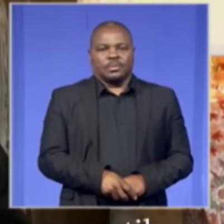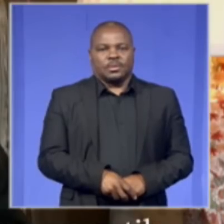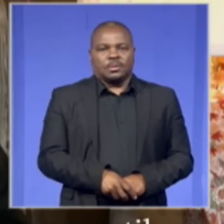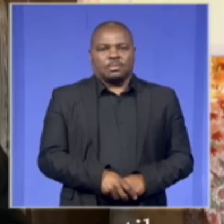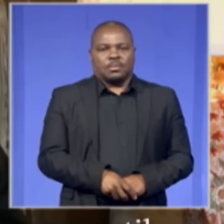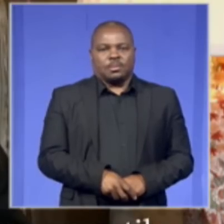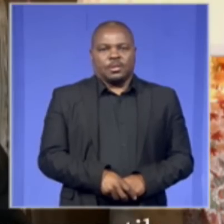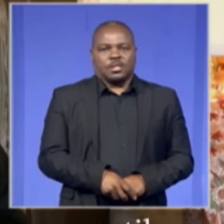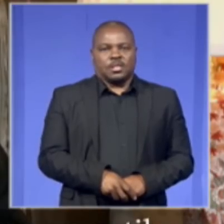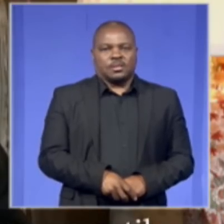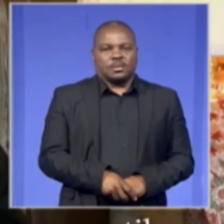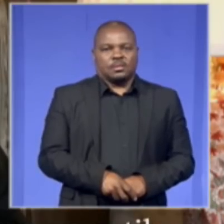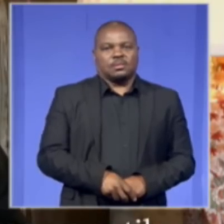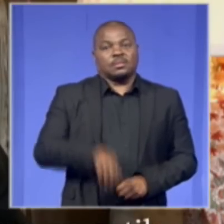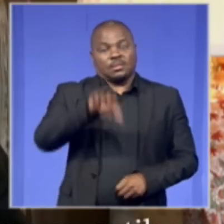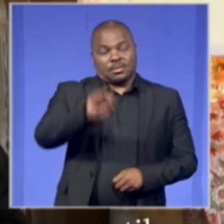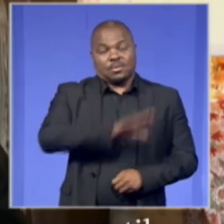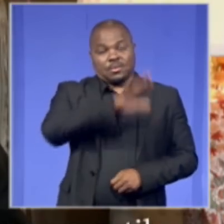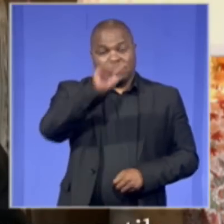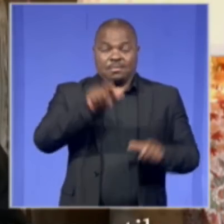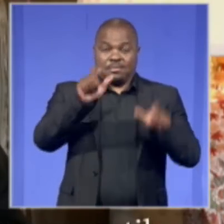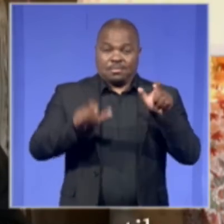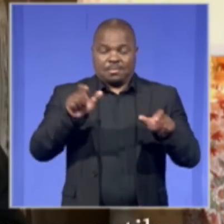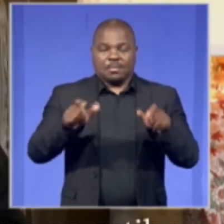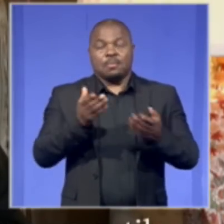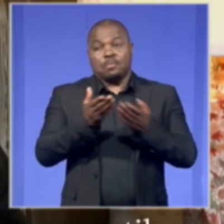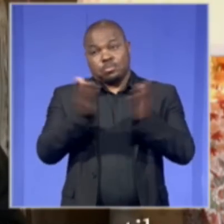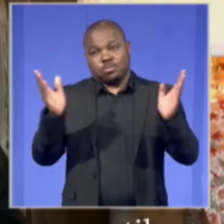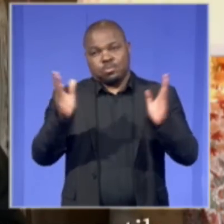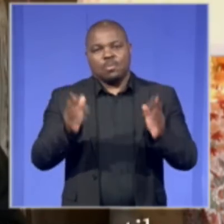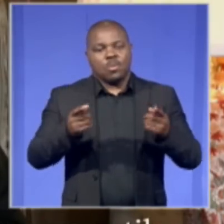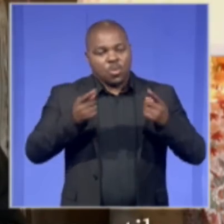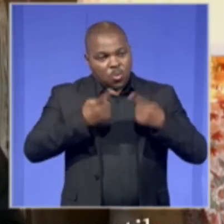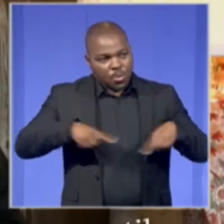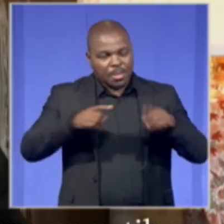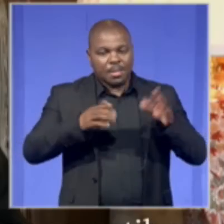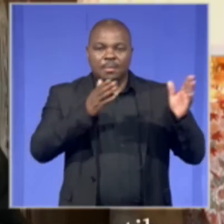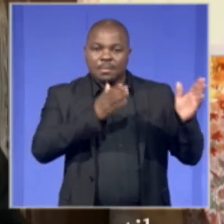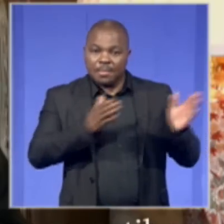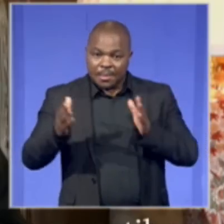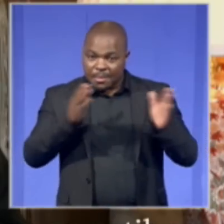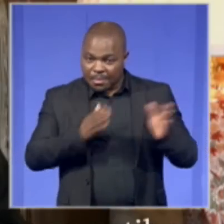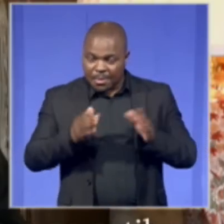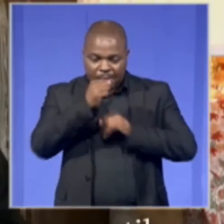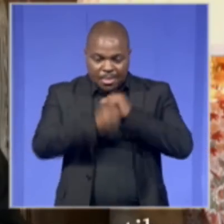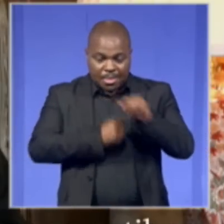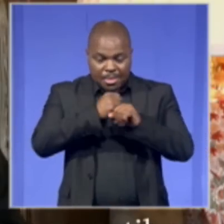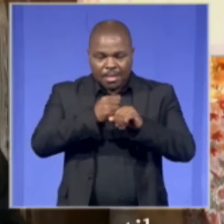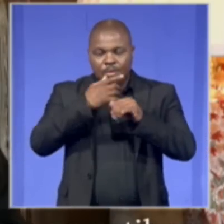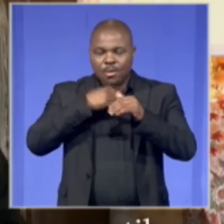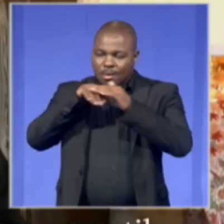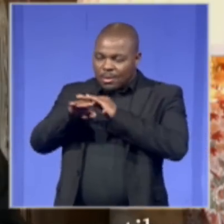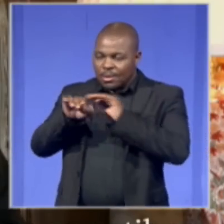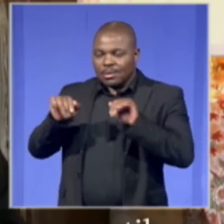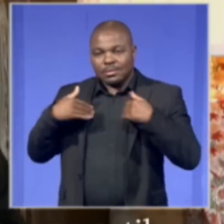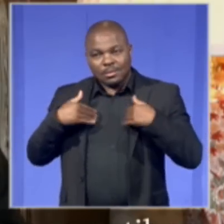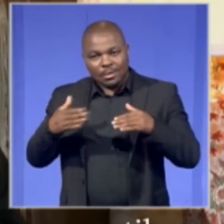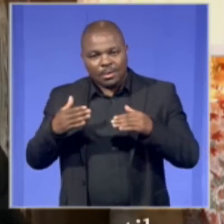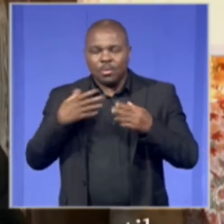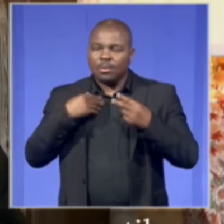My fellow South Africans, as we prepare to enter the new year, we look back on